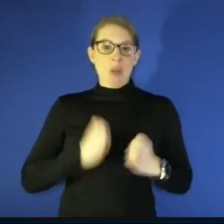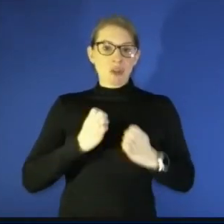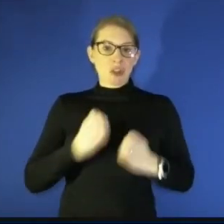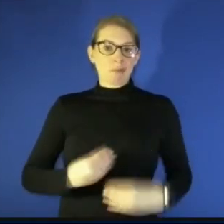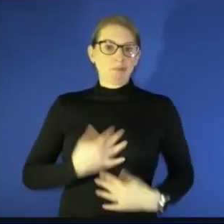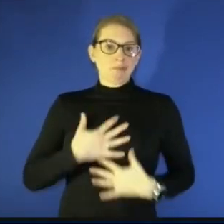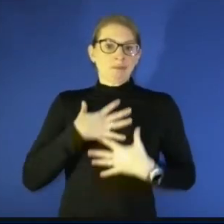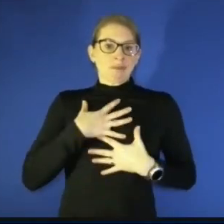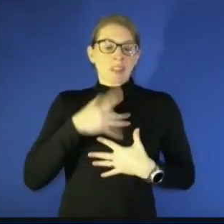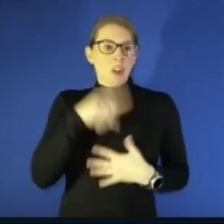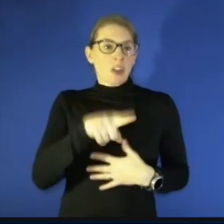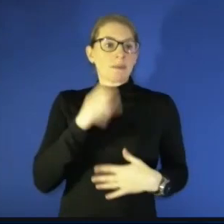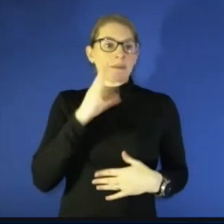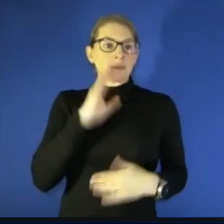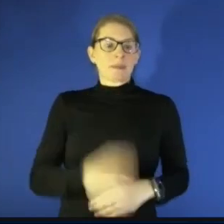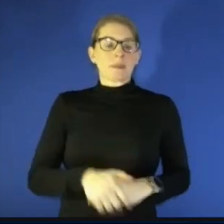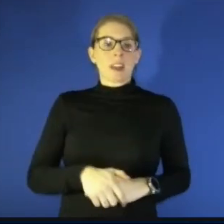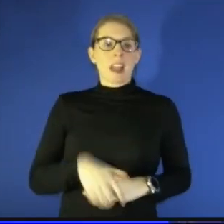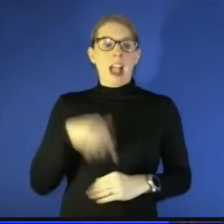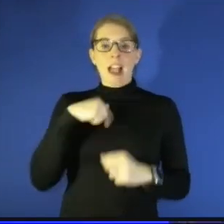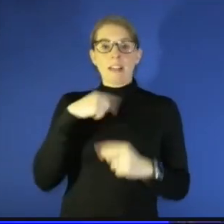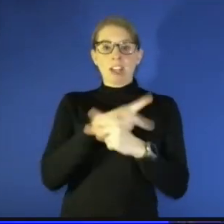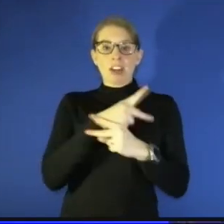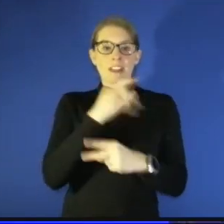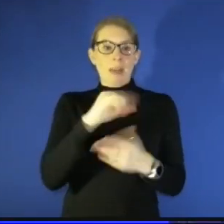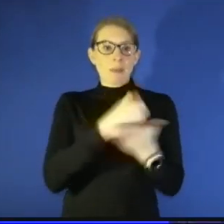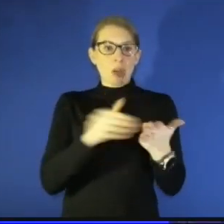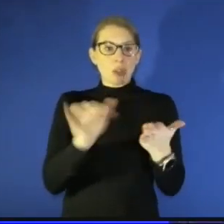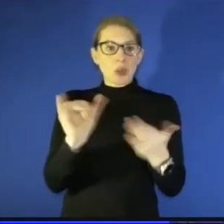is. I figured that part out about it too. It's